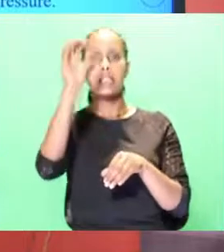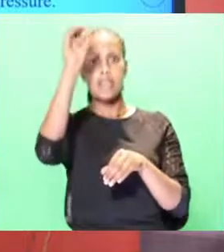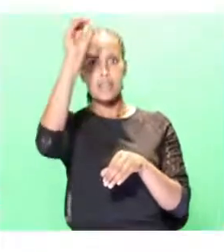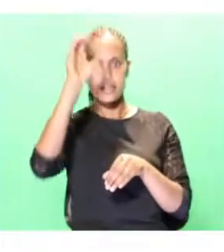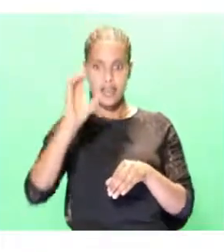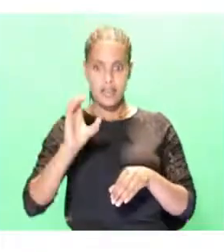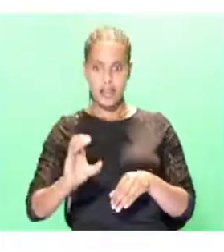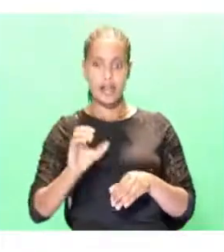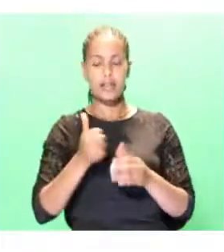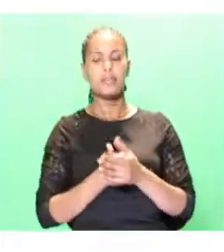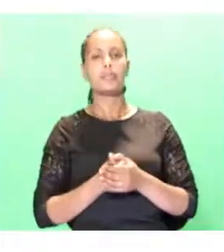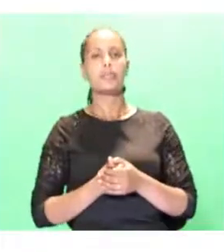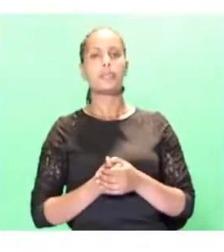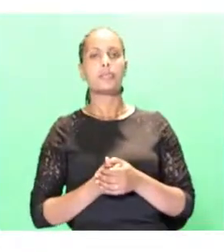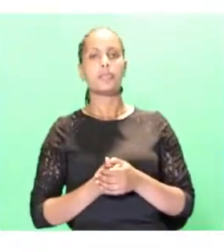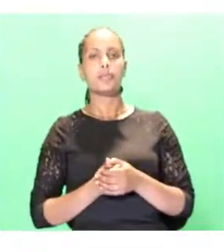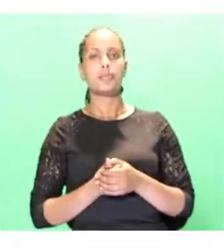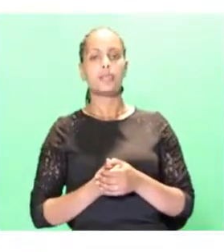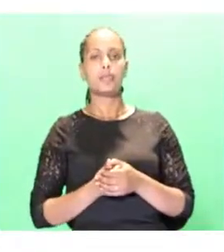degrees centigrade.